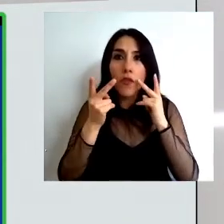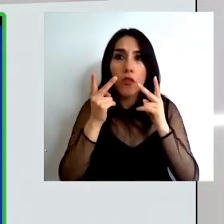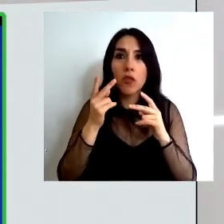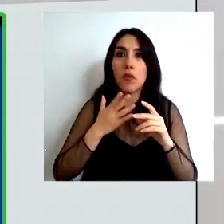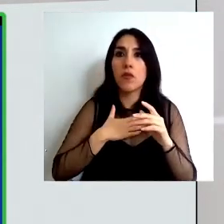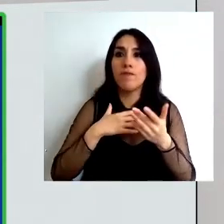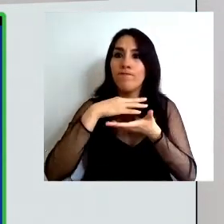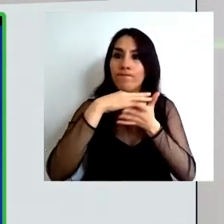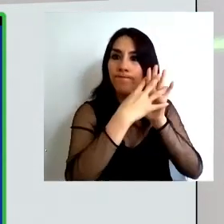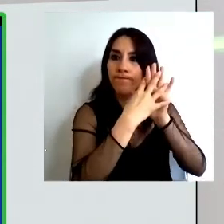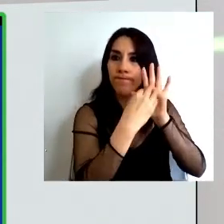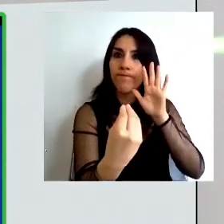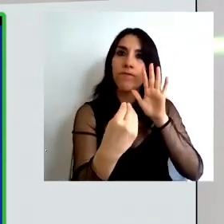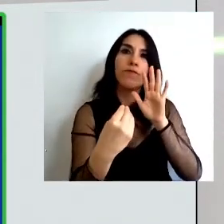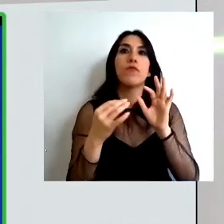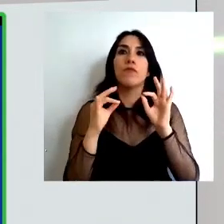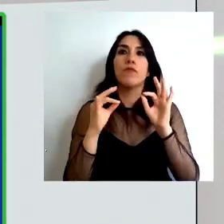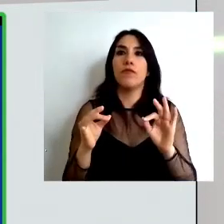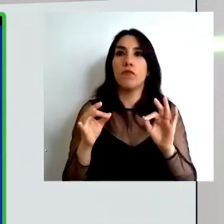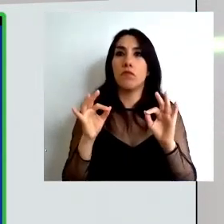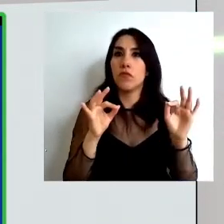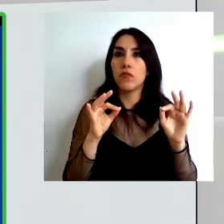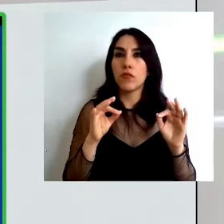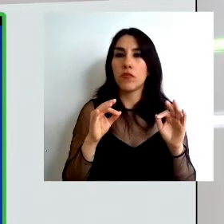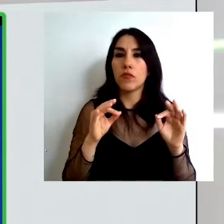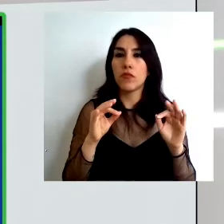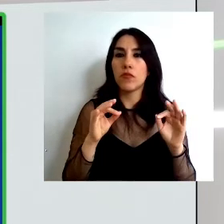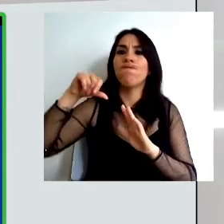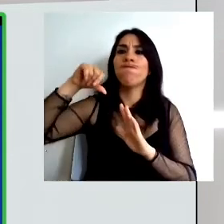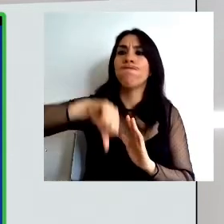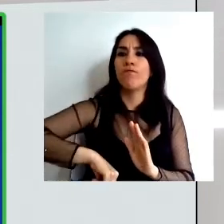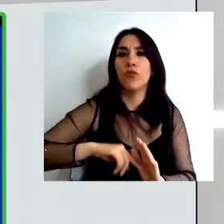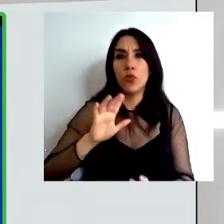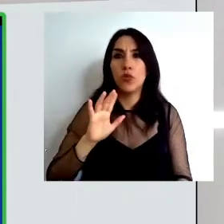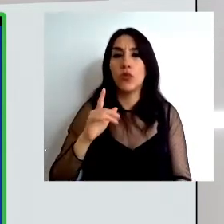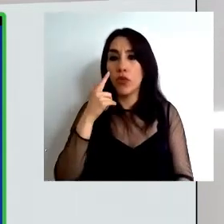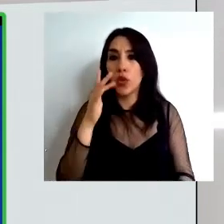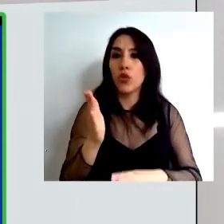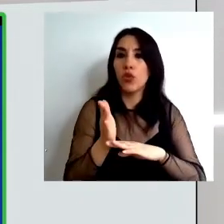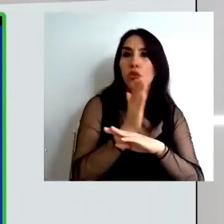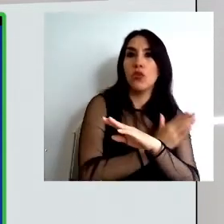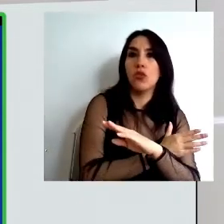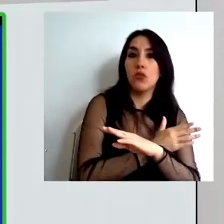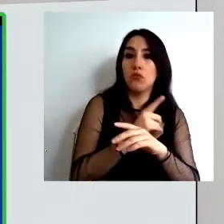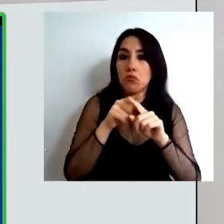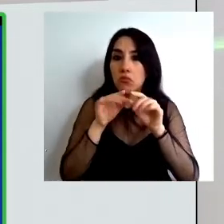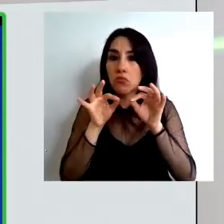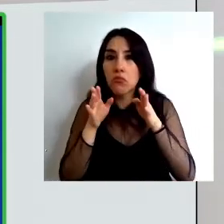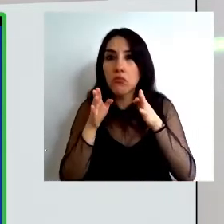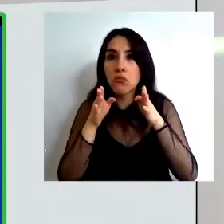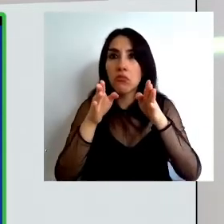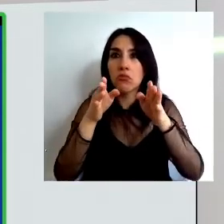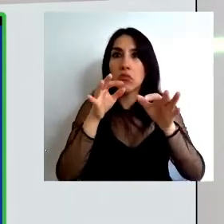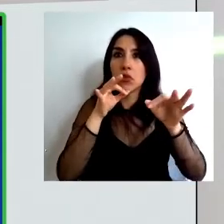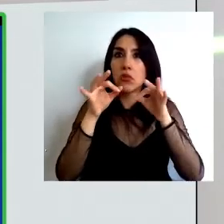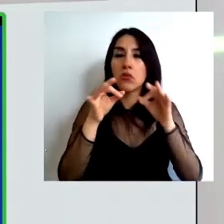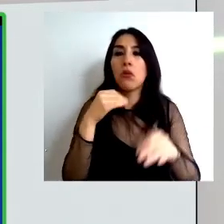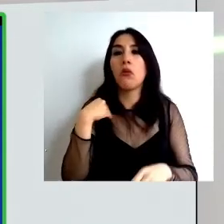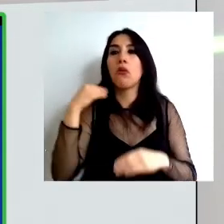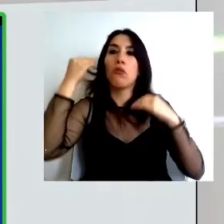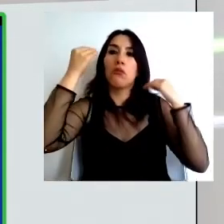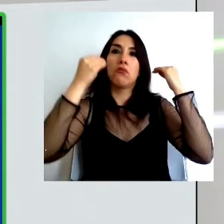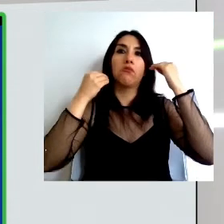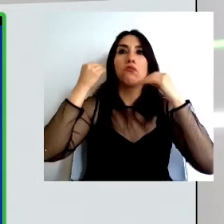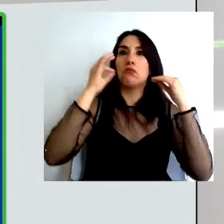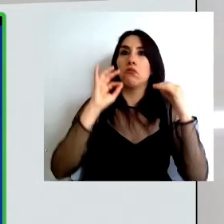the beginning, is not to say, okay, our organization now is bigger than before, or we